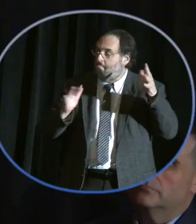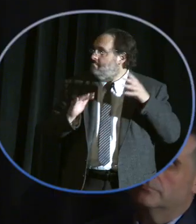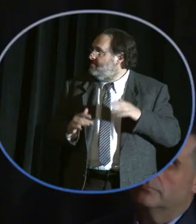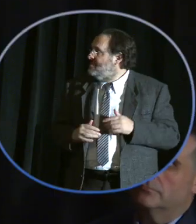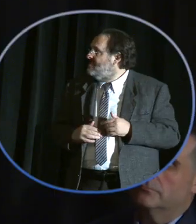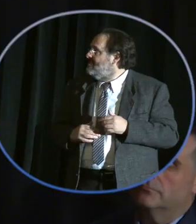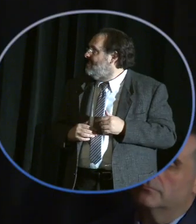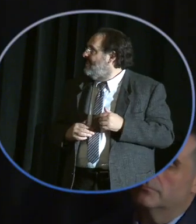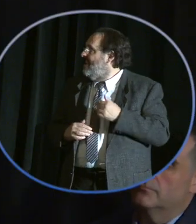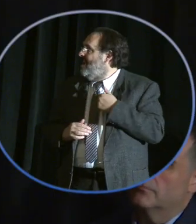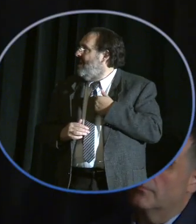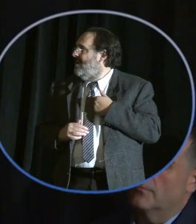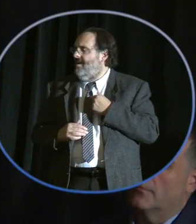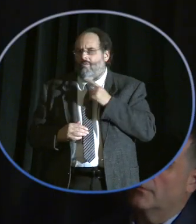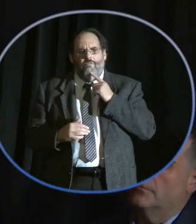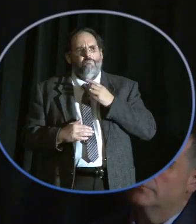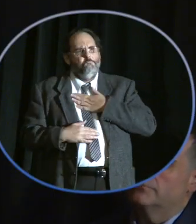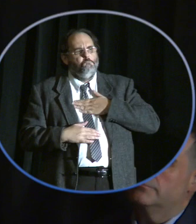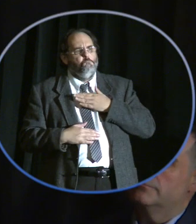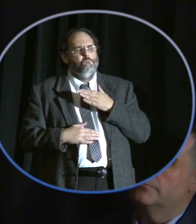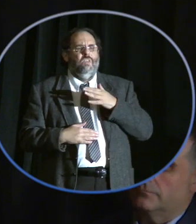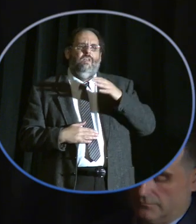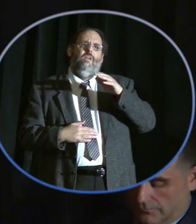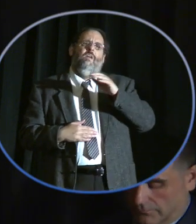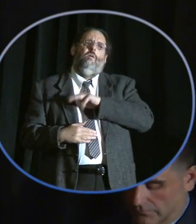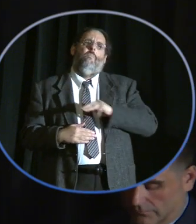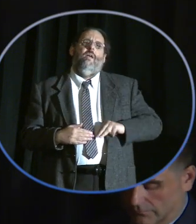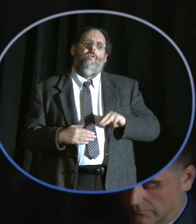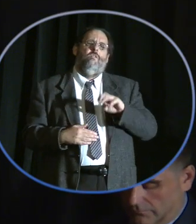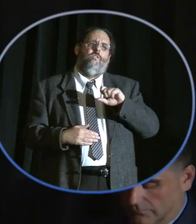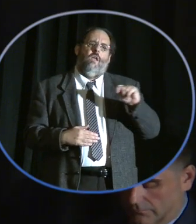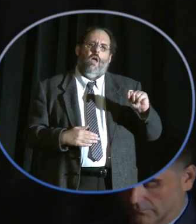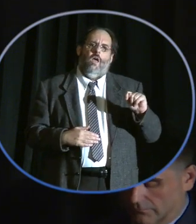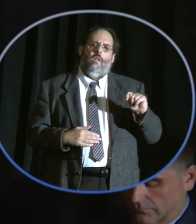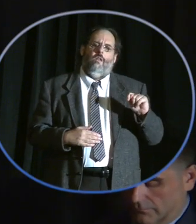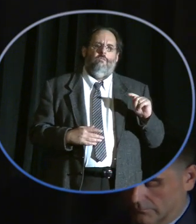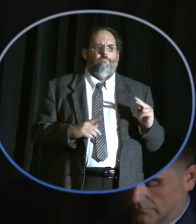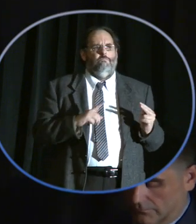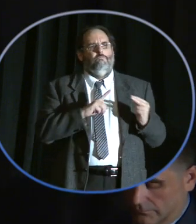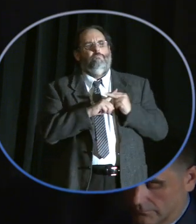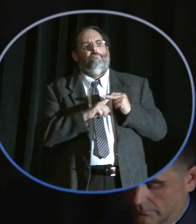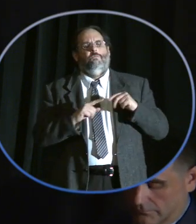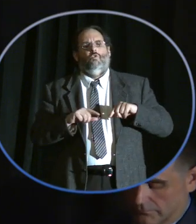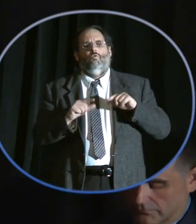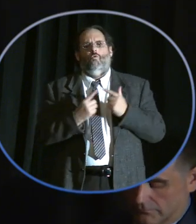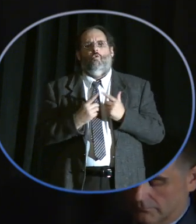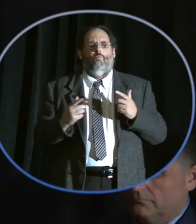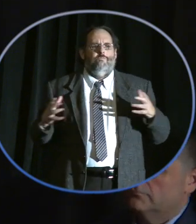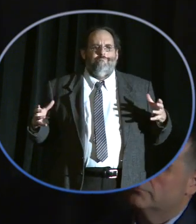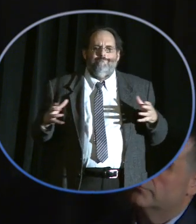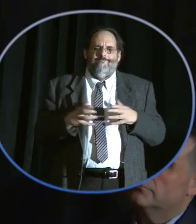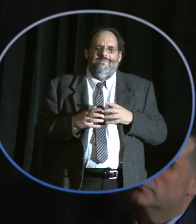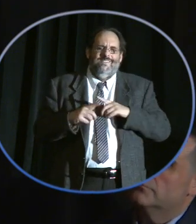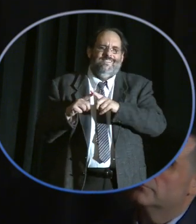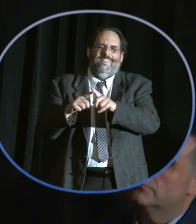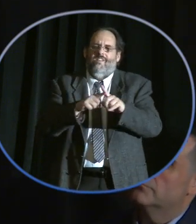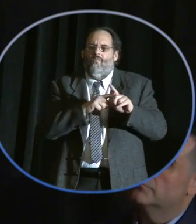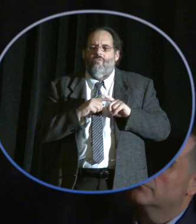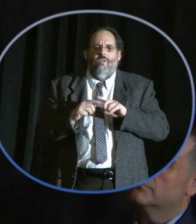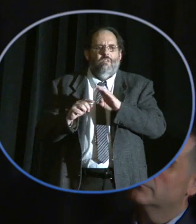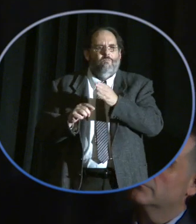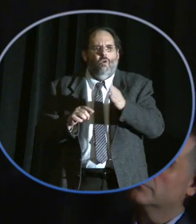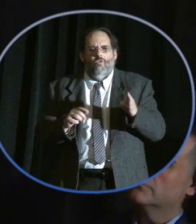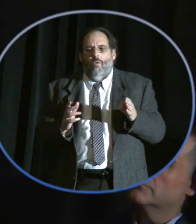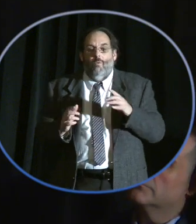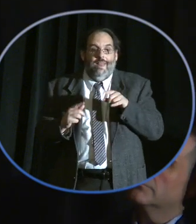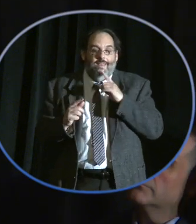I'm grateful that Mayor Scott charged this group with bringing together a cross-section of Baltimore.